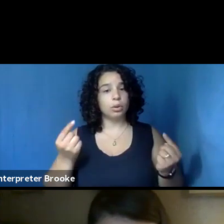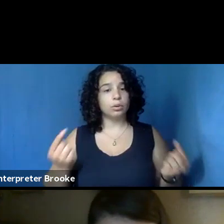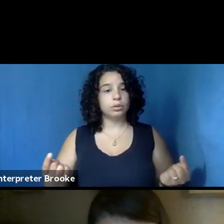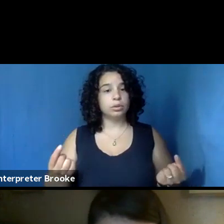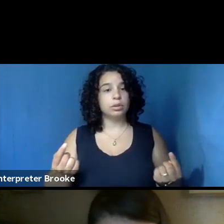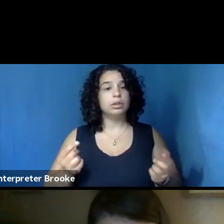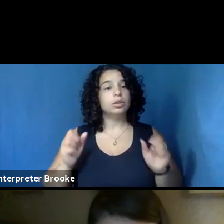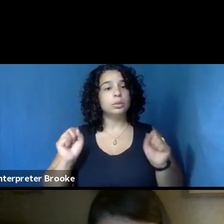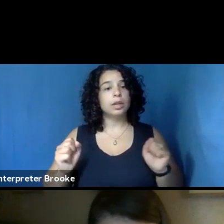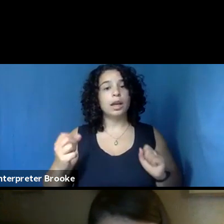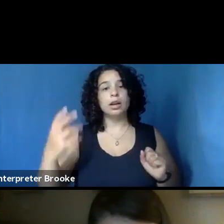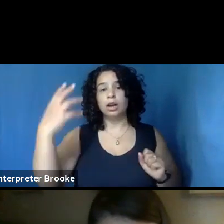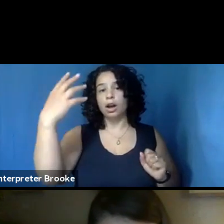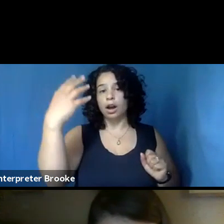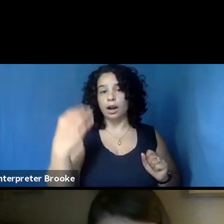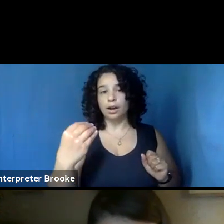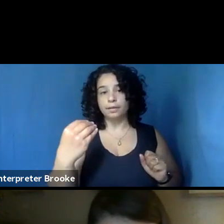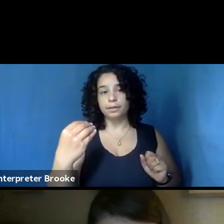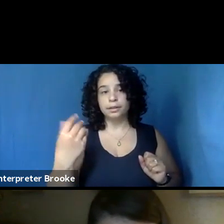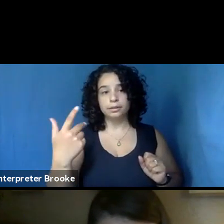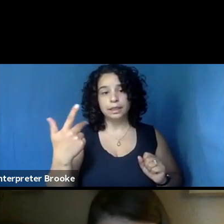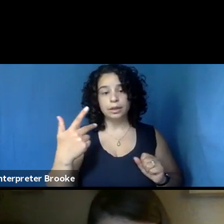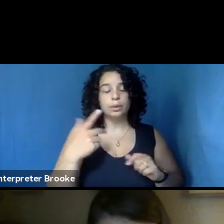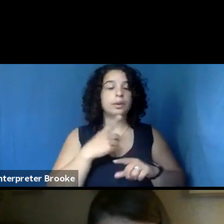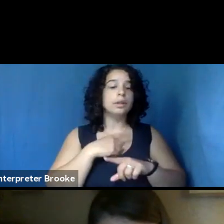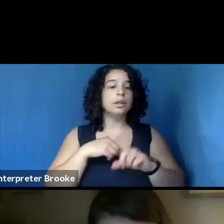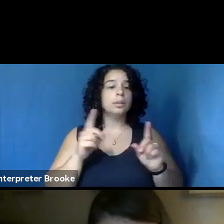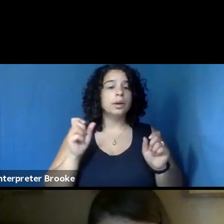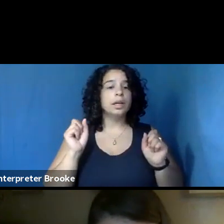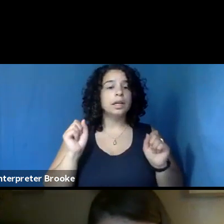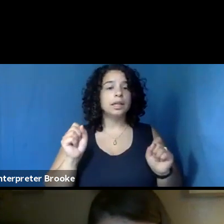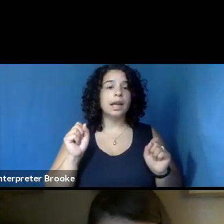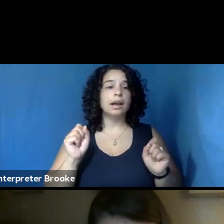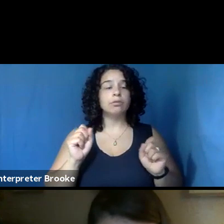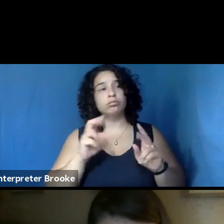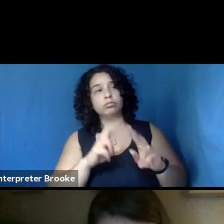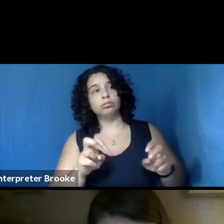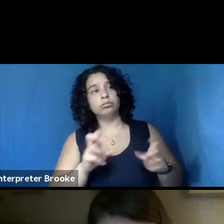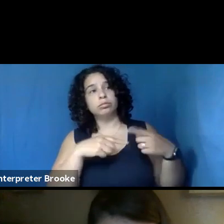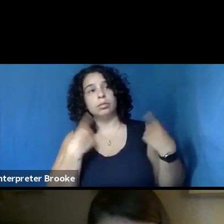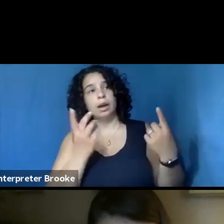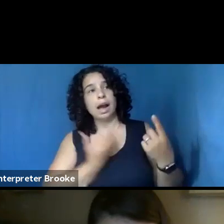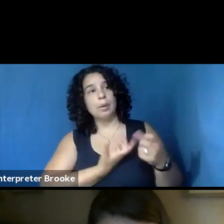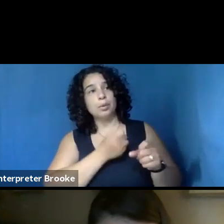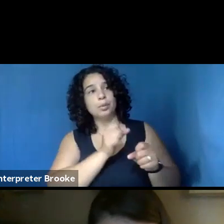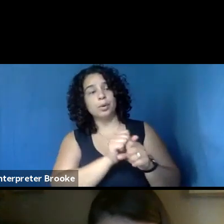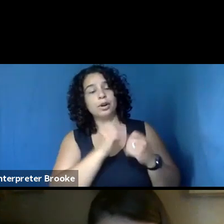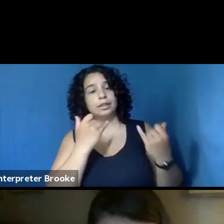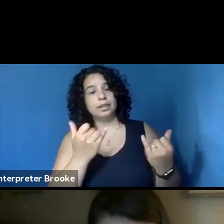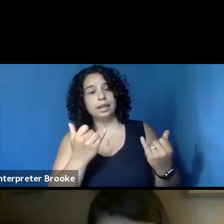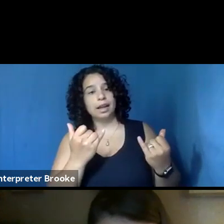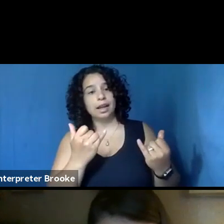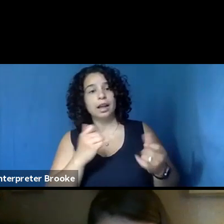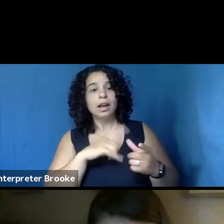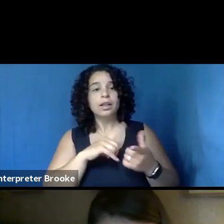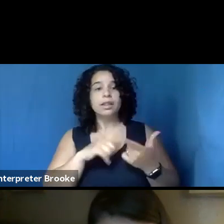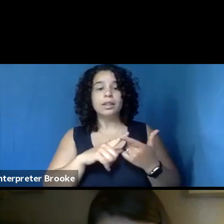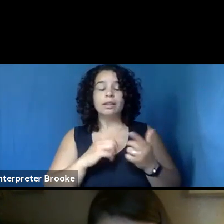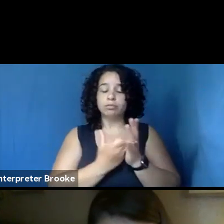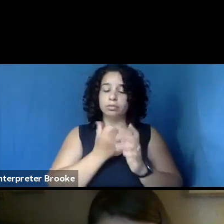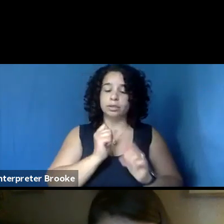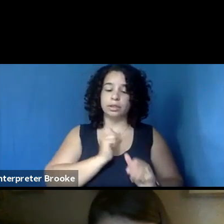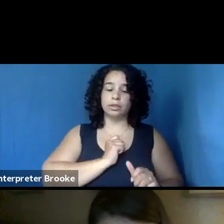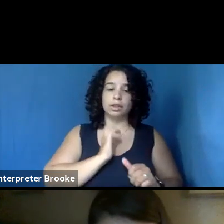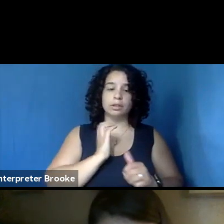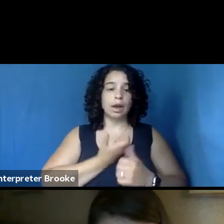video, kind of taking lesson from the work we've done today and just giving ourselves the time and space